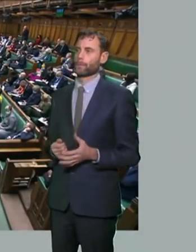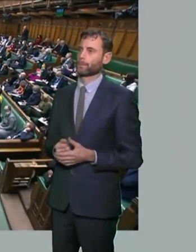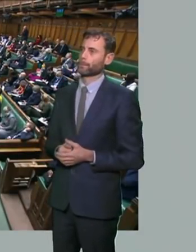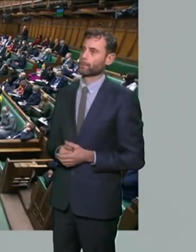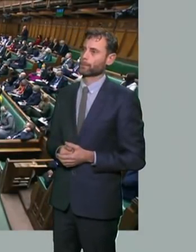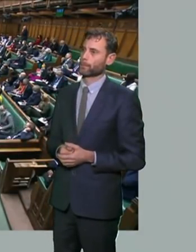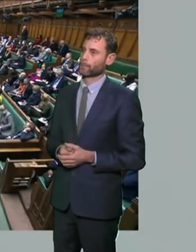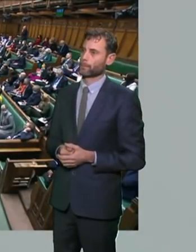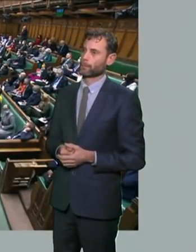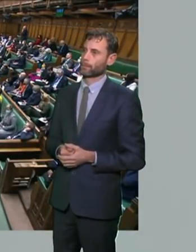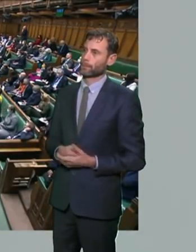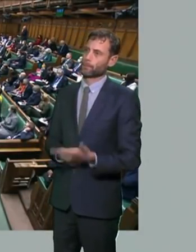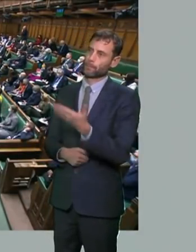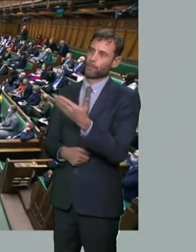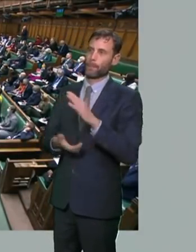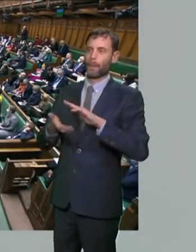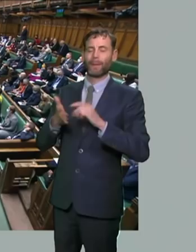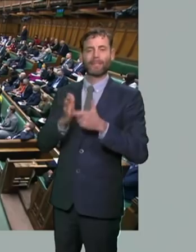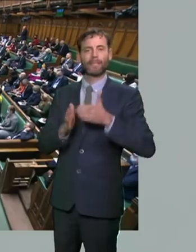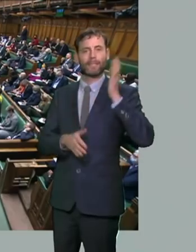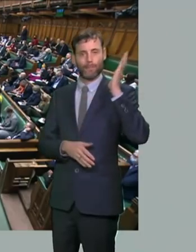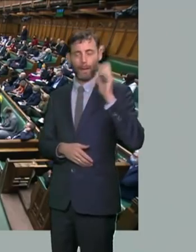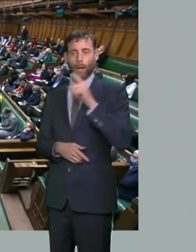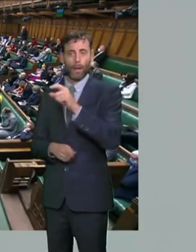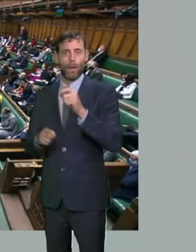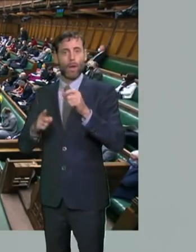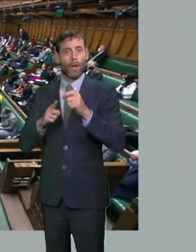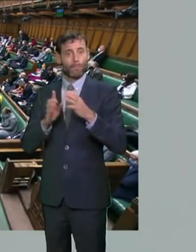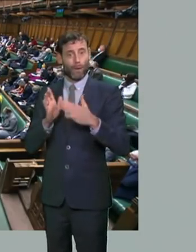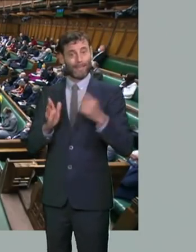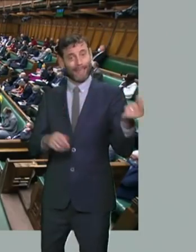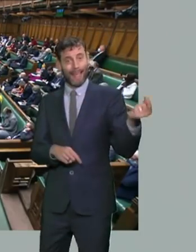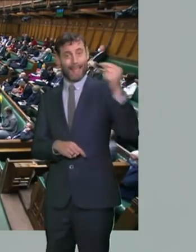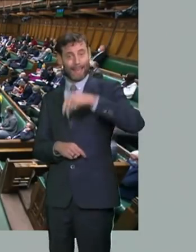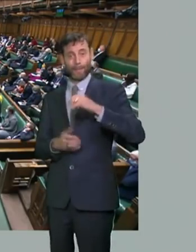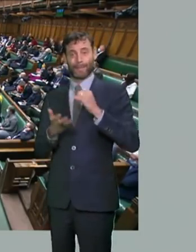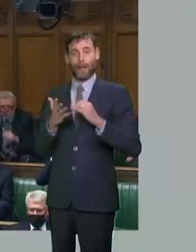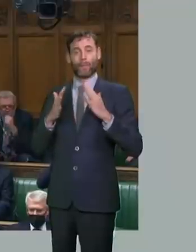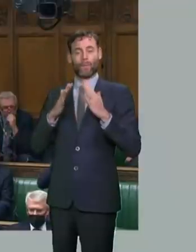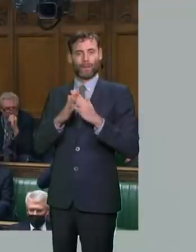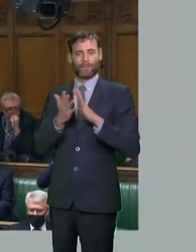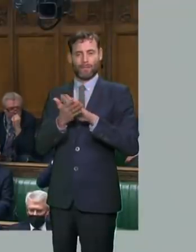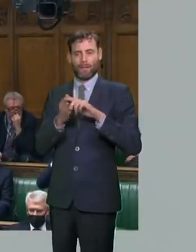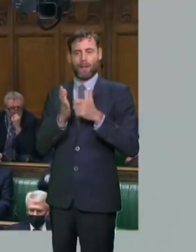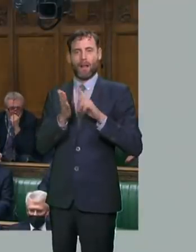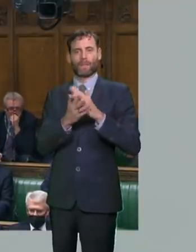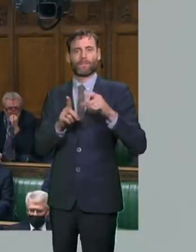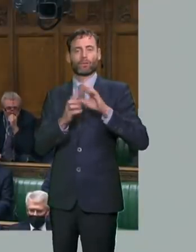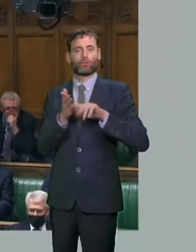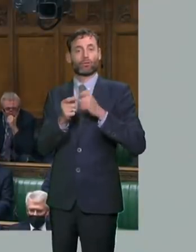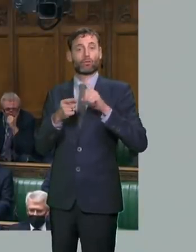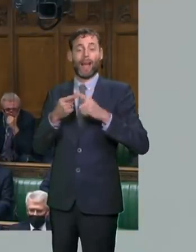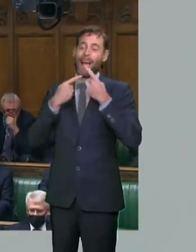Mr. Speaker, the Prime Minister cheered all of my constituents up when he came to South West Hertfordshire and said we were going to have a new